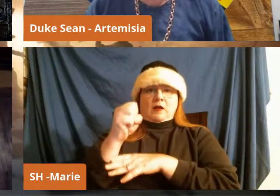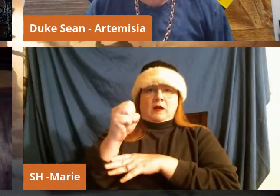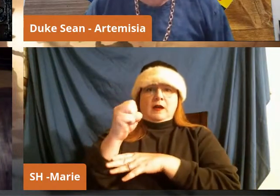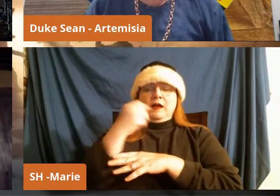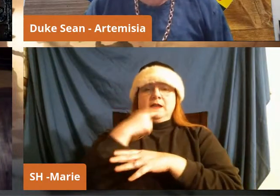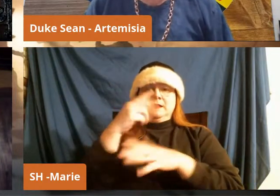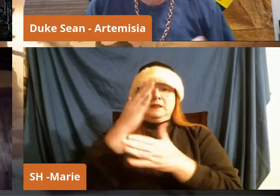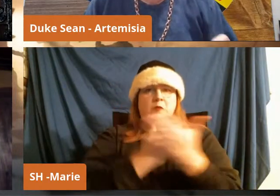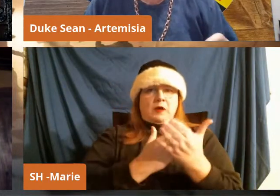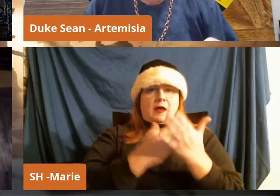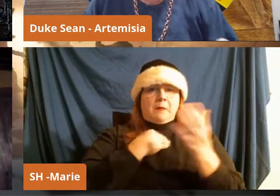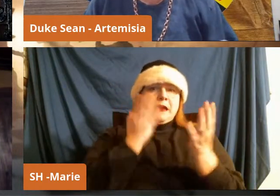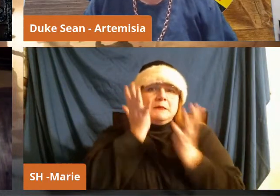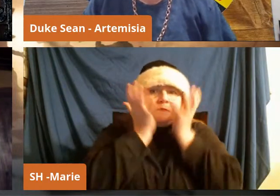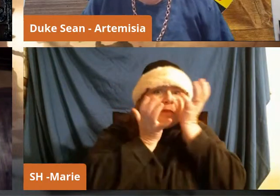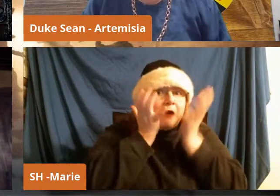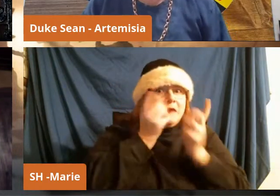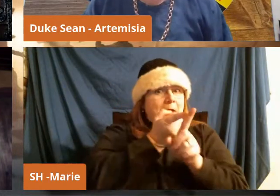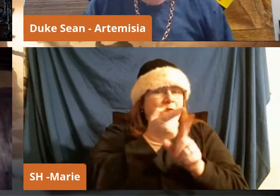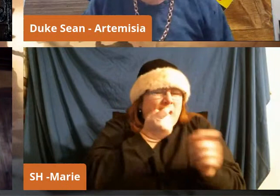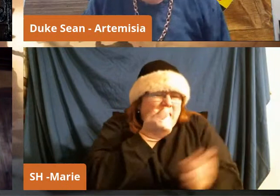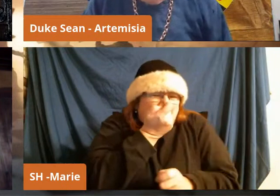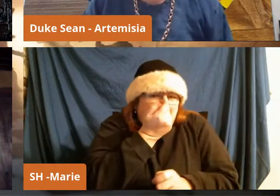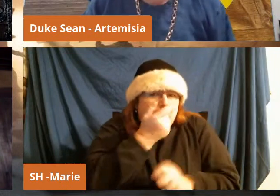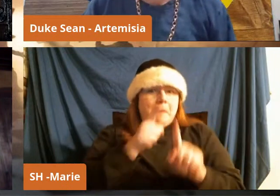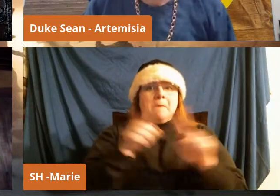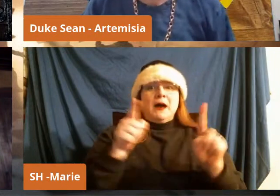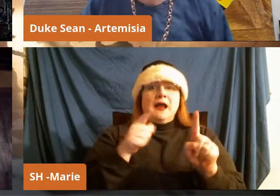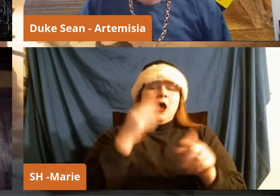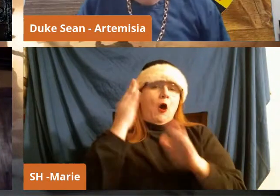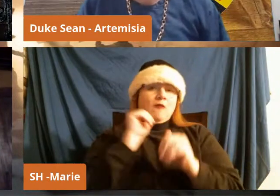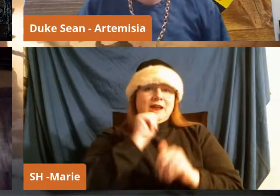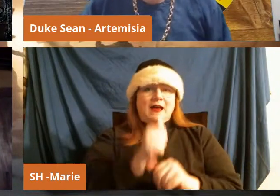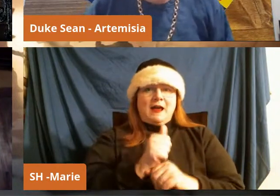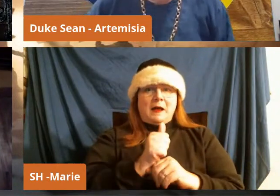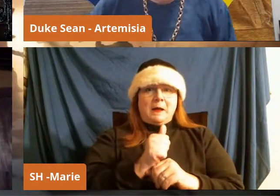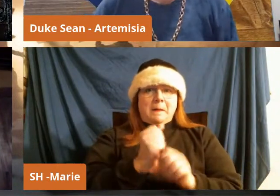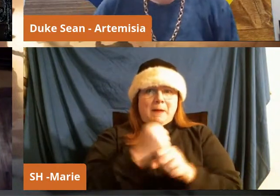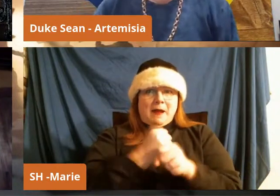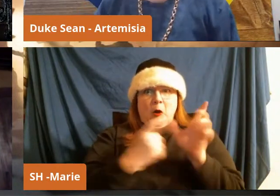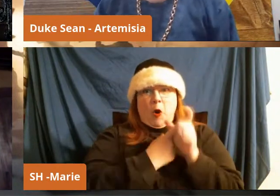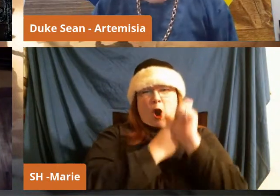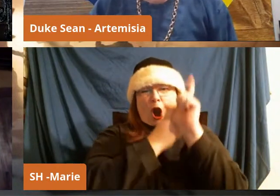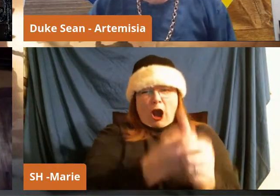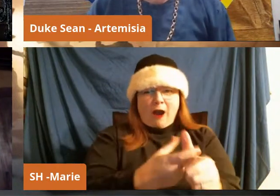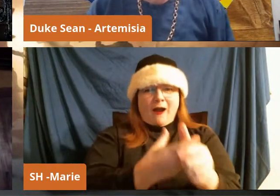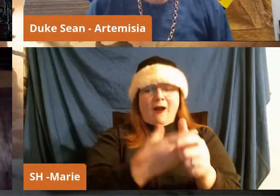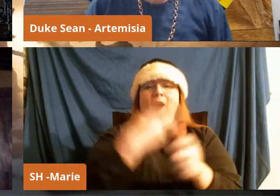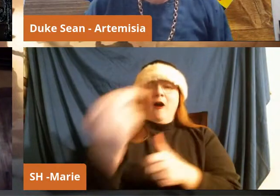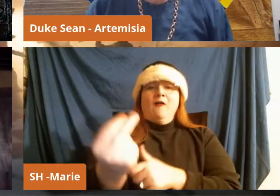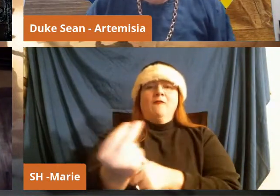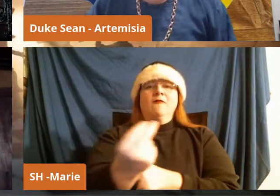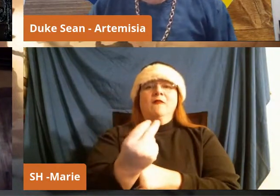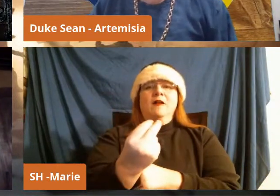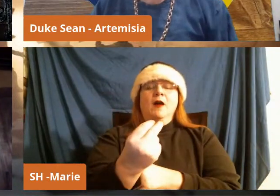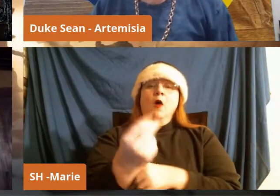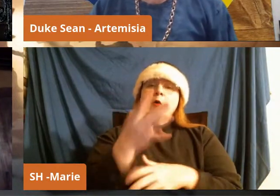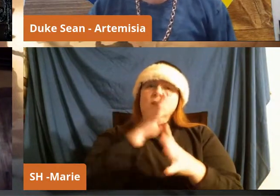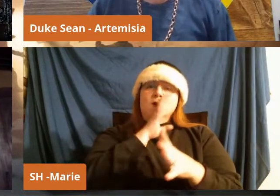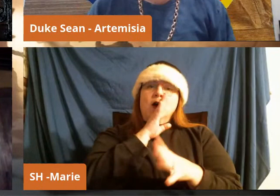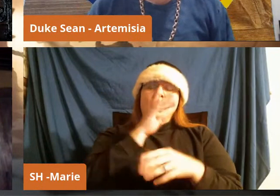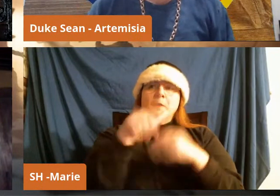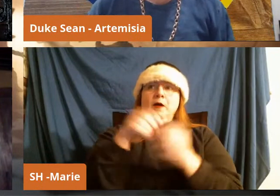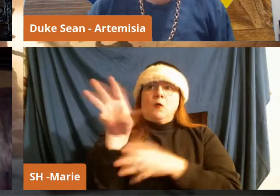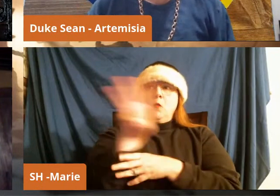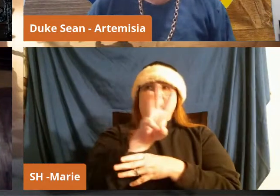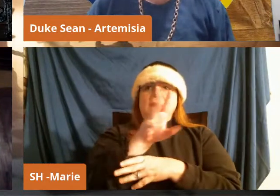part where I might embarrass him just a little tiny bit, but hopefully not make him run off screen. When you talk to anybody from the